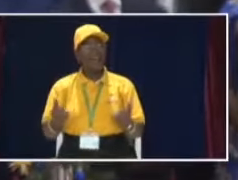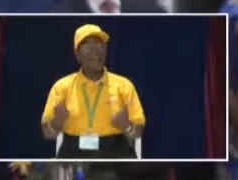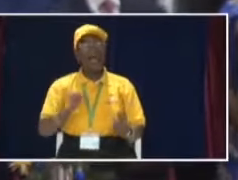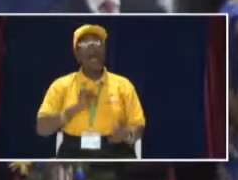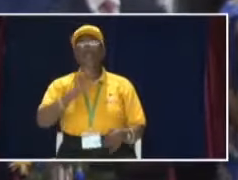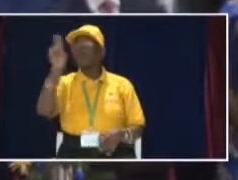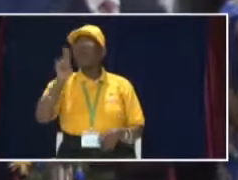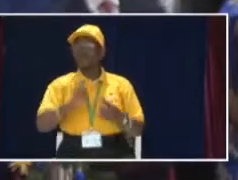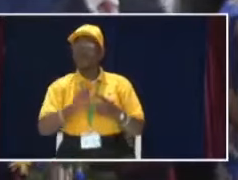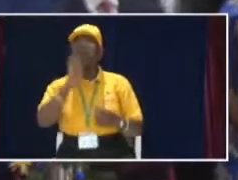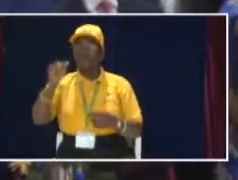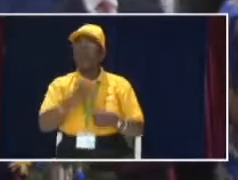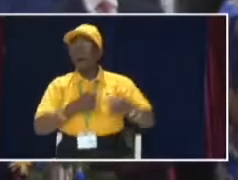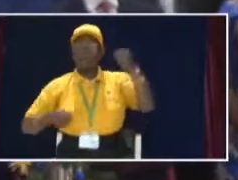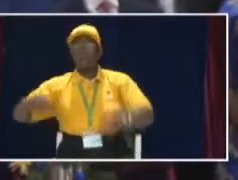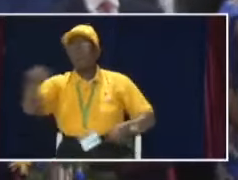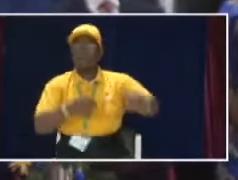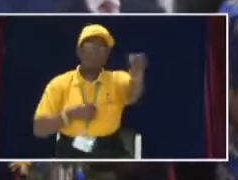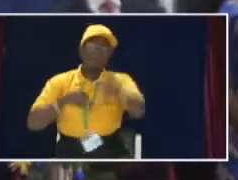And in boxing,